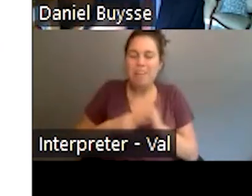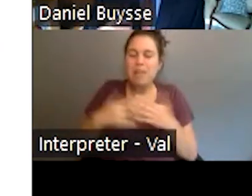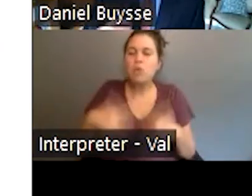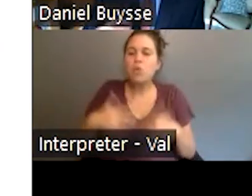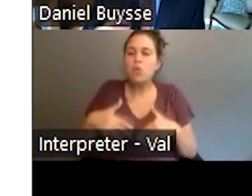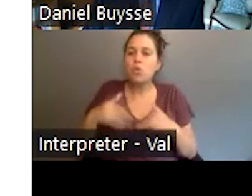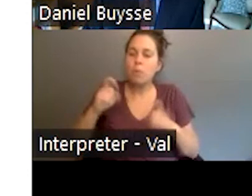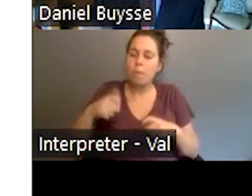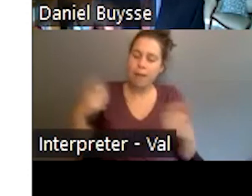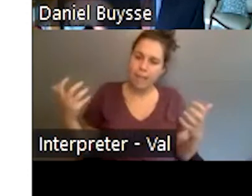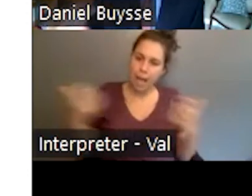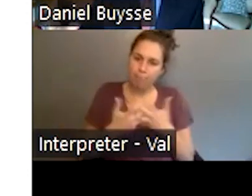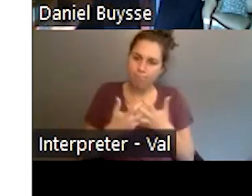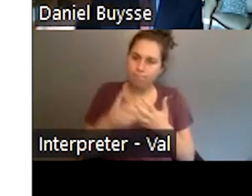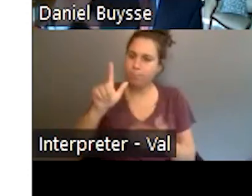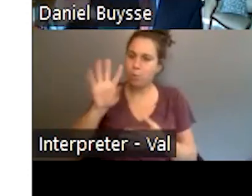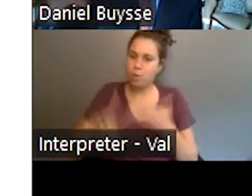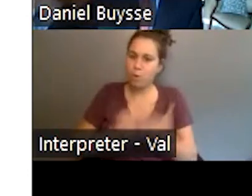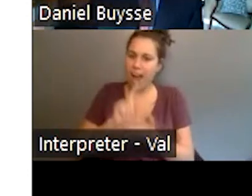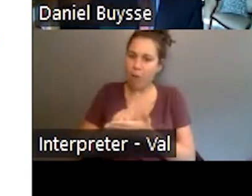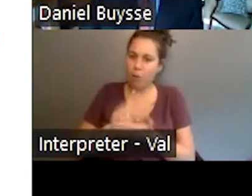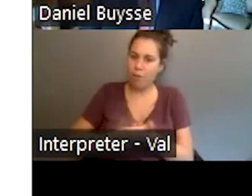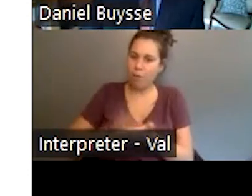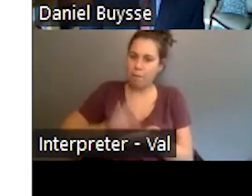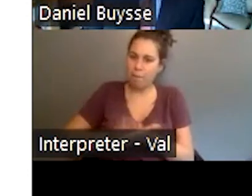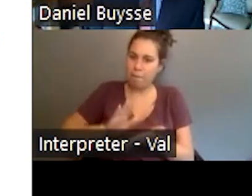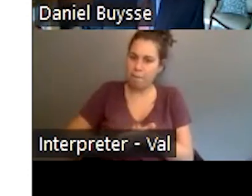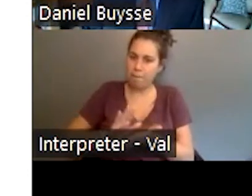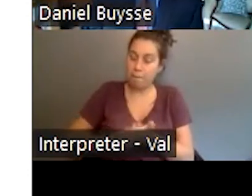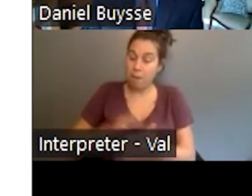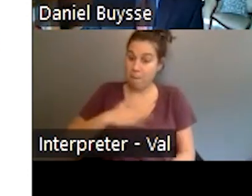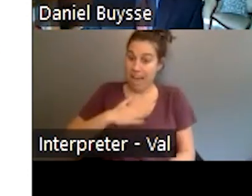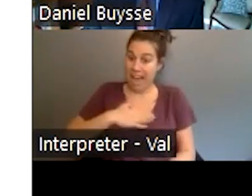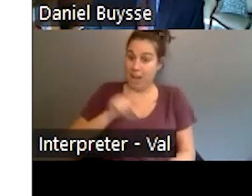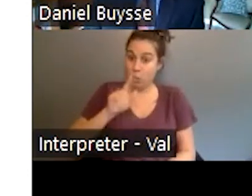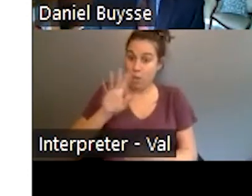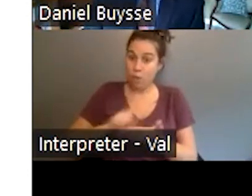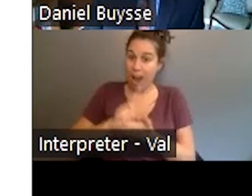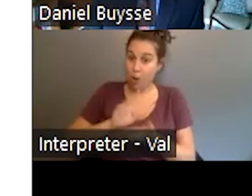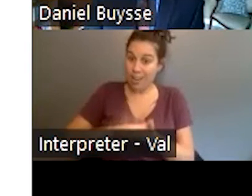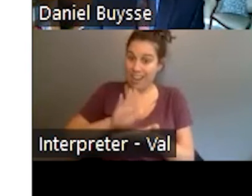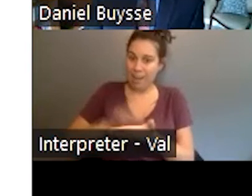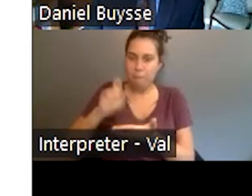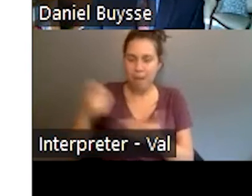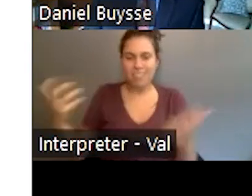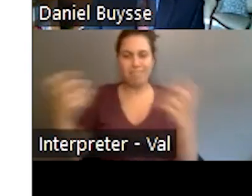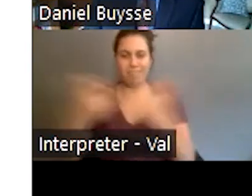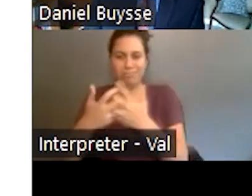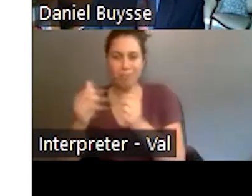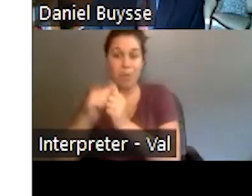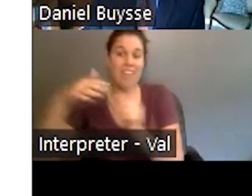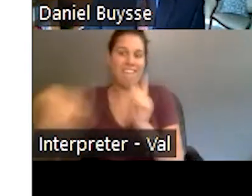our 24-hour rhythms, and our 24-hour rhythms need to be in sync with the environmental light-dark cycle.